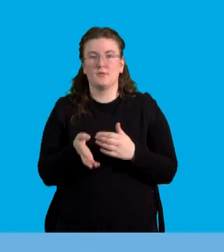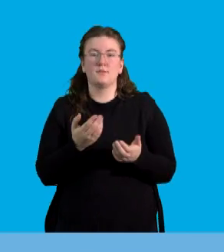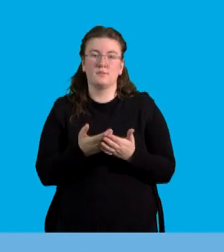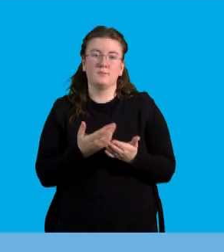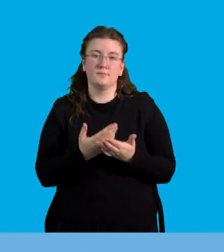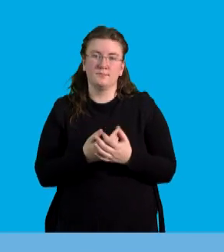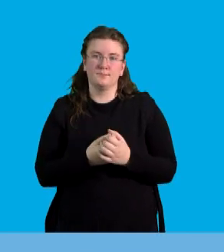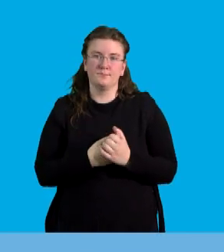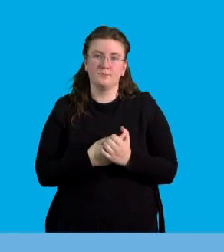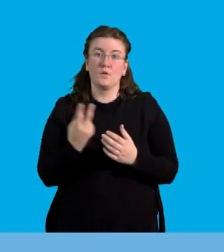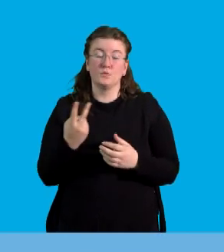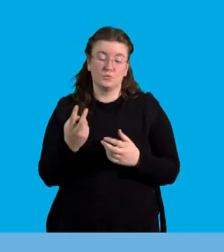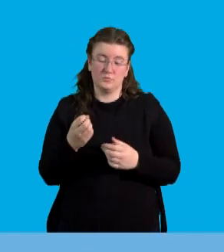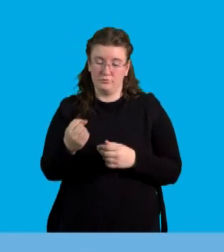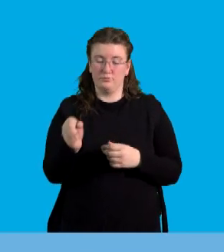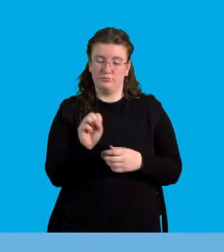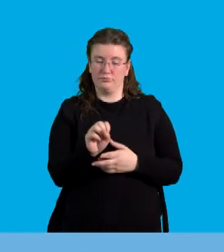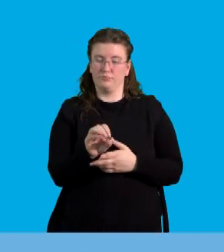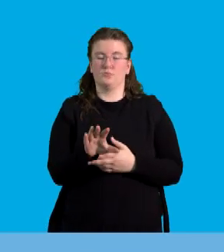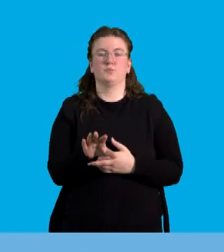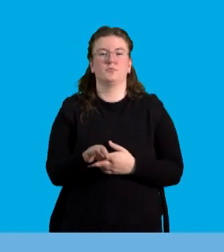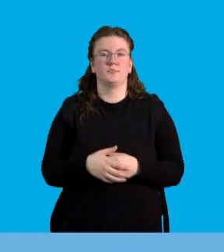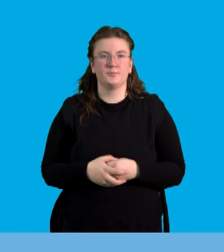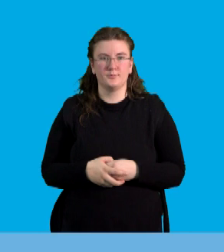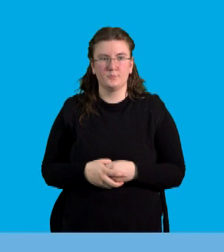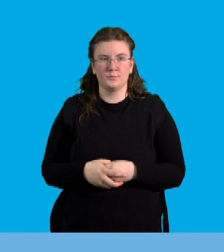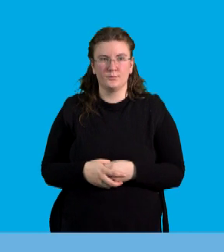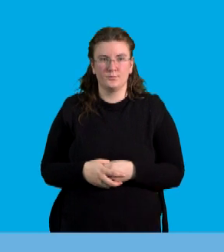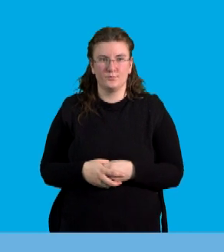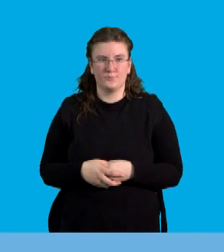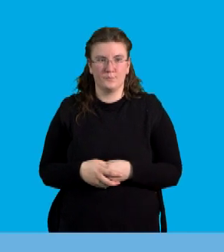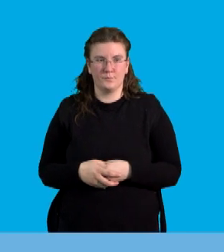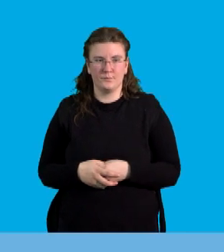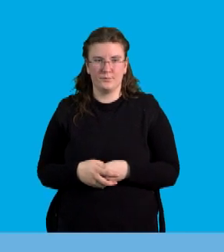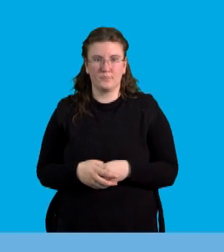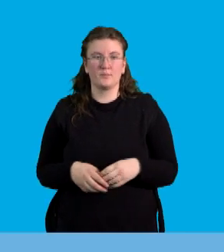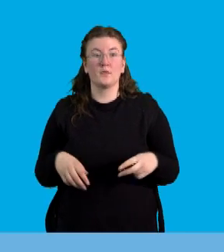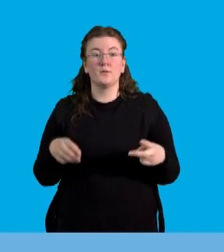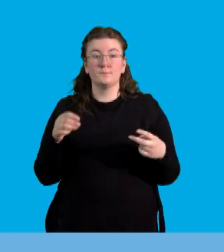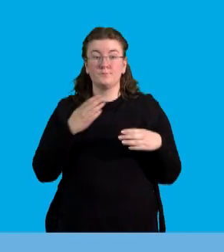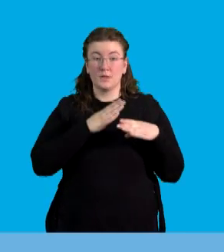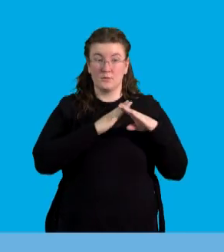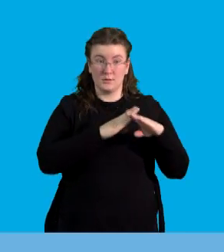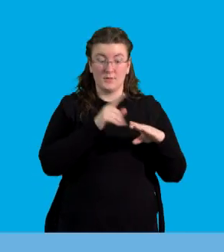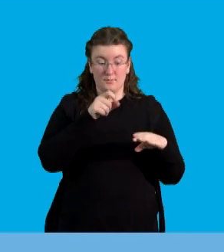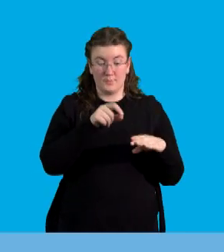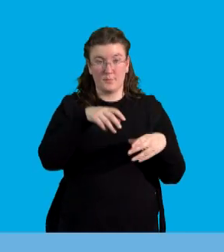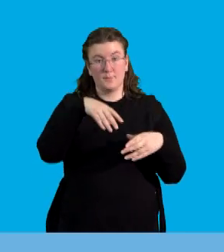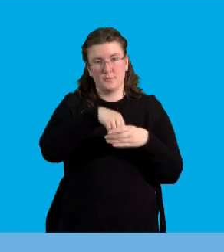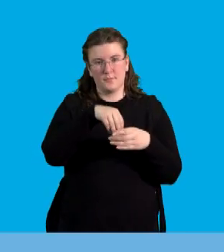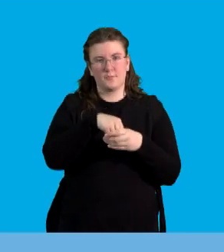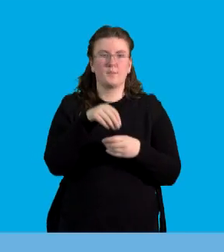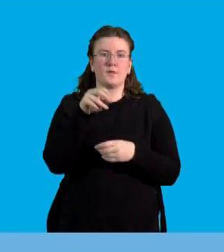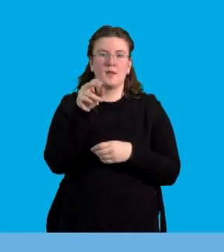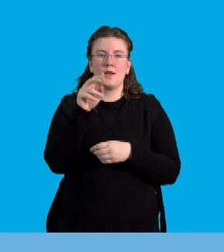the light on a toaster. So, a resistor made of nichrome wire, an alloy of nickel and chrome with a